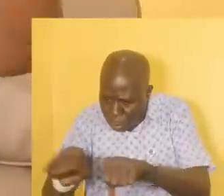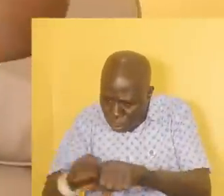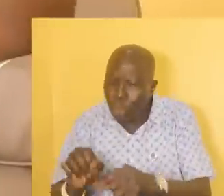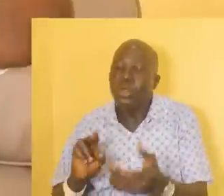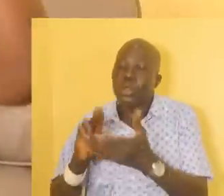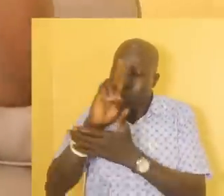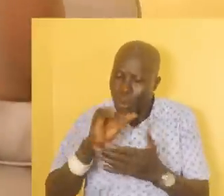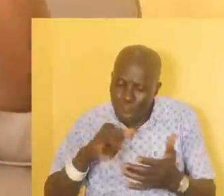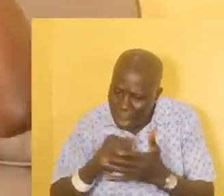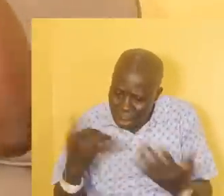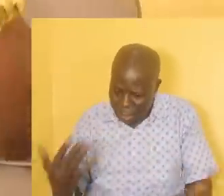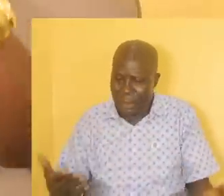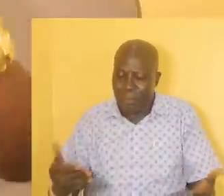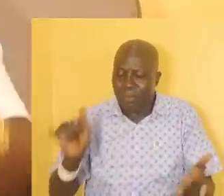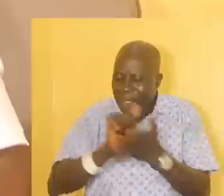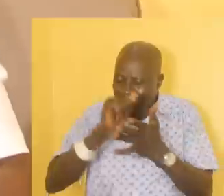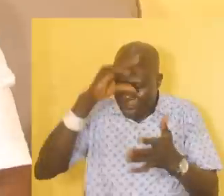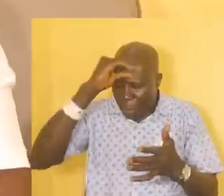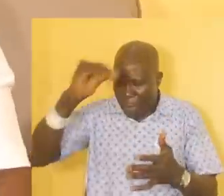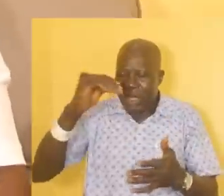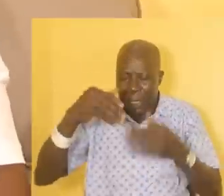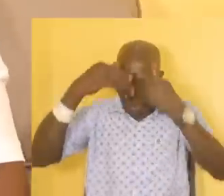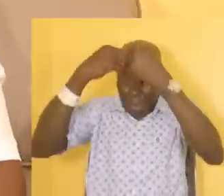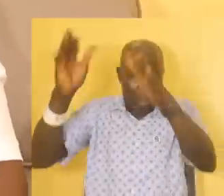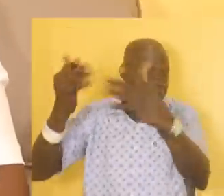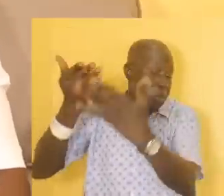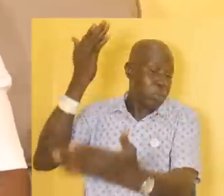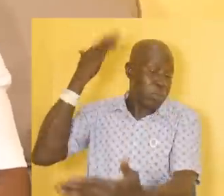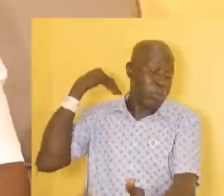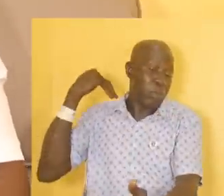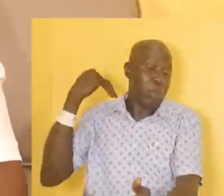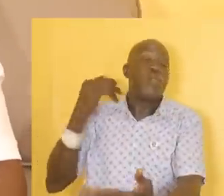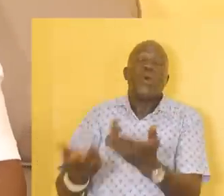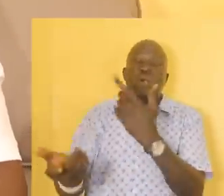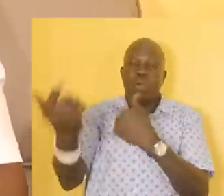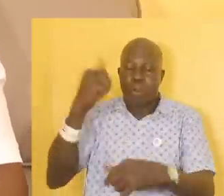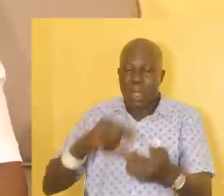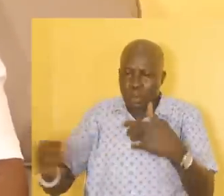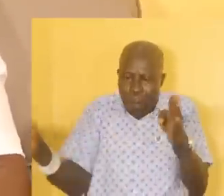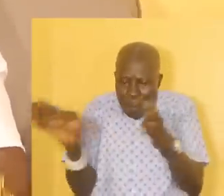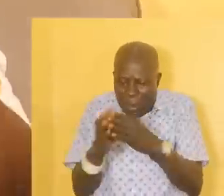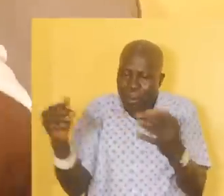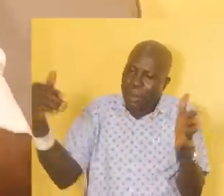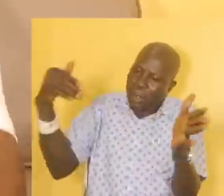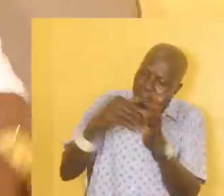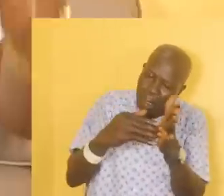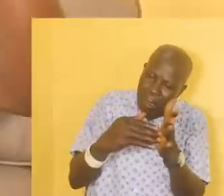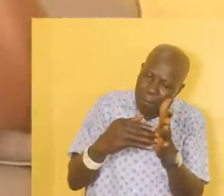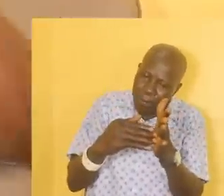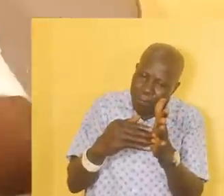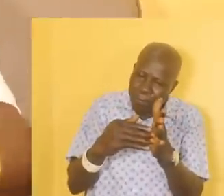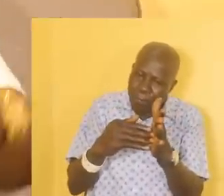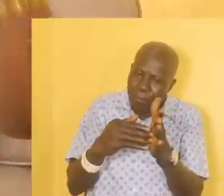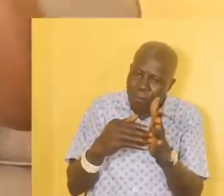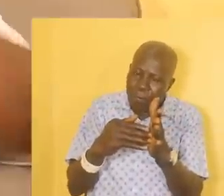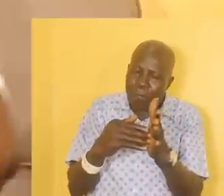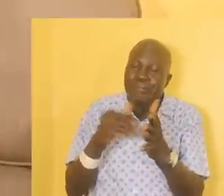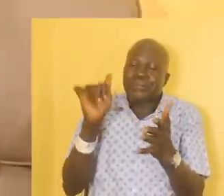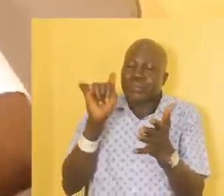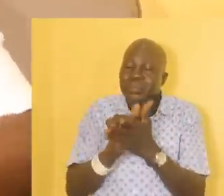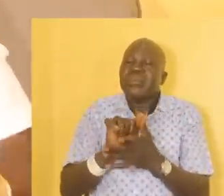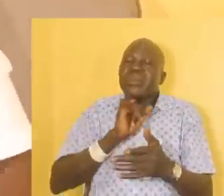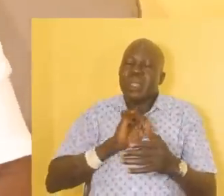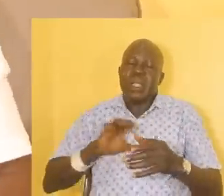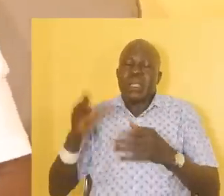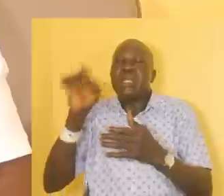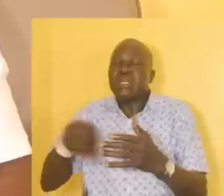show and wear it, the man that's lost before, you want to meet him again. And this one will do